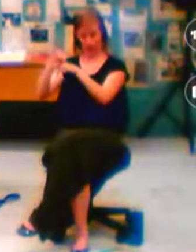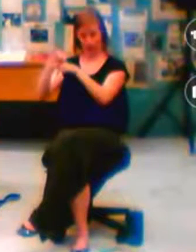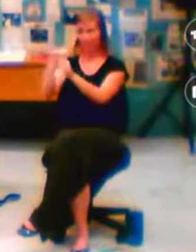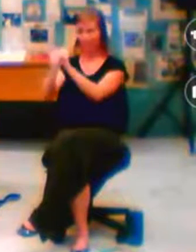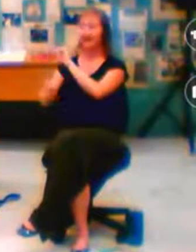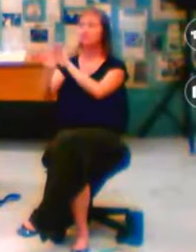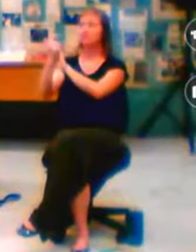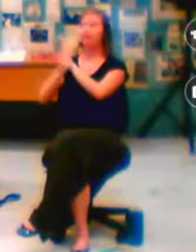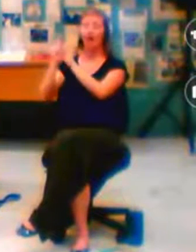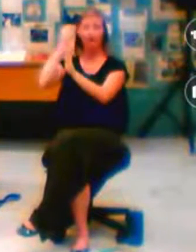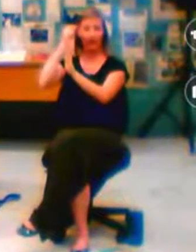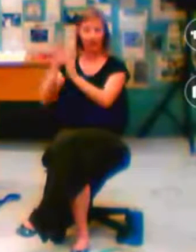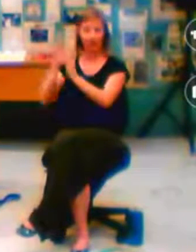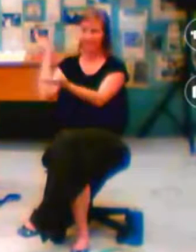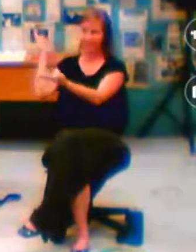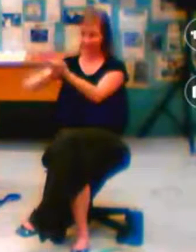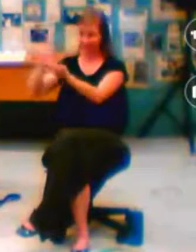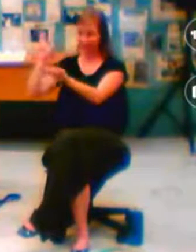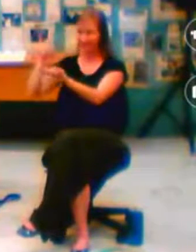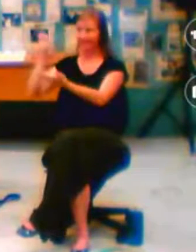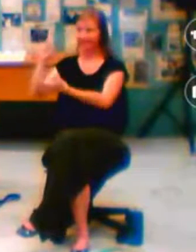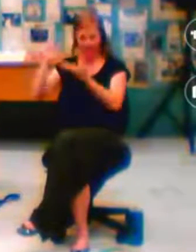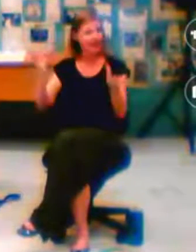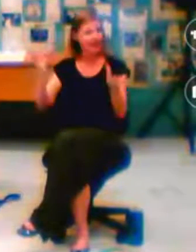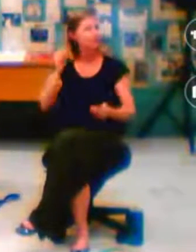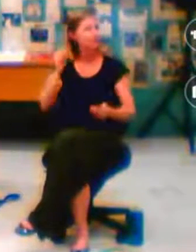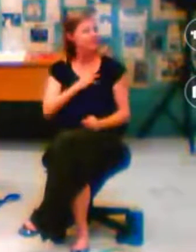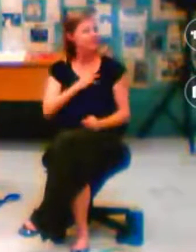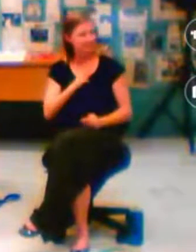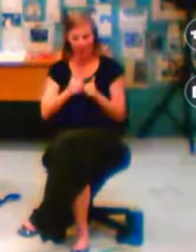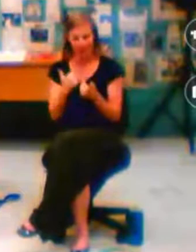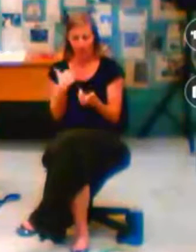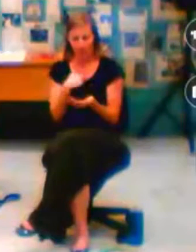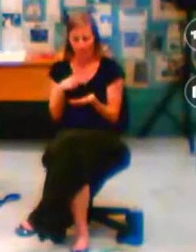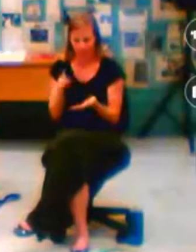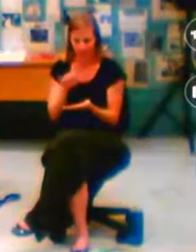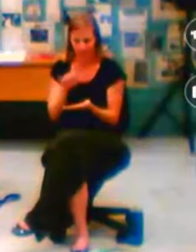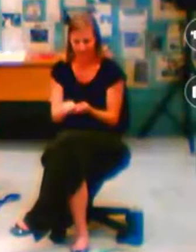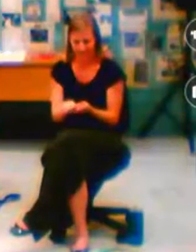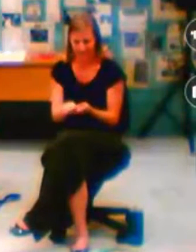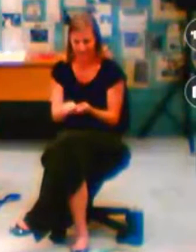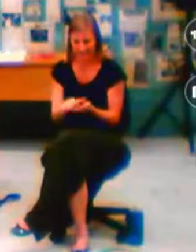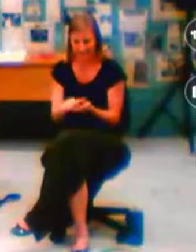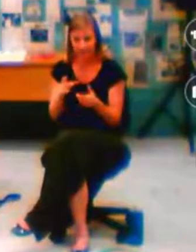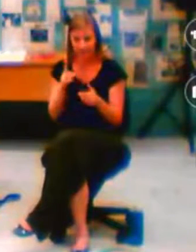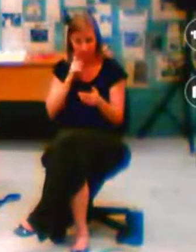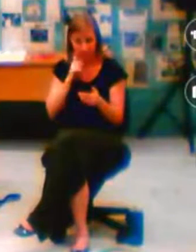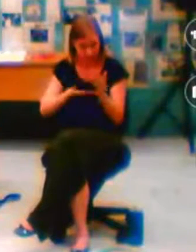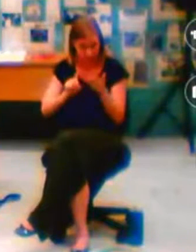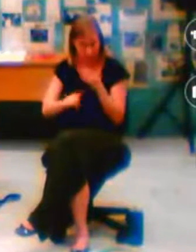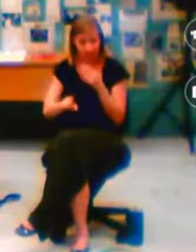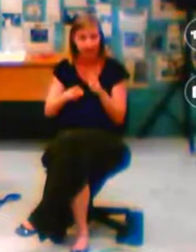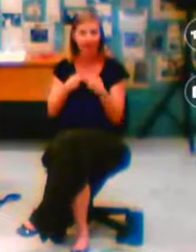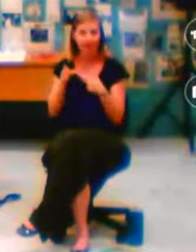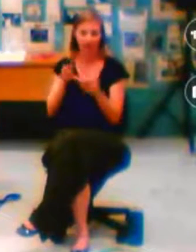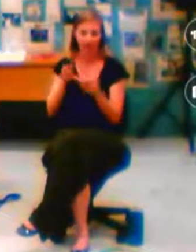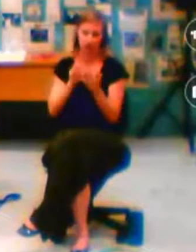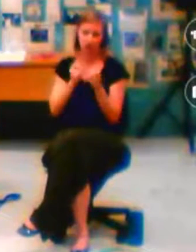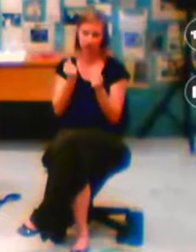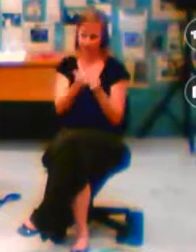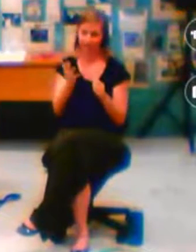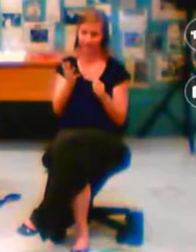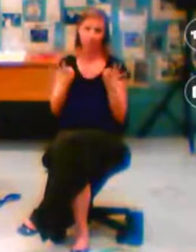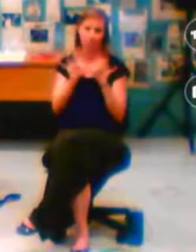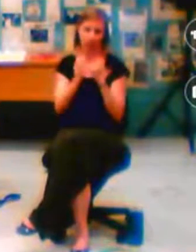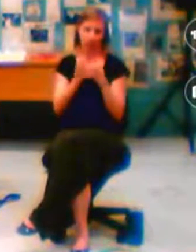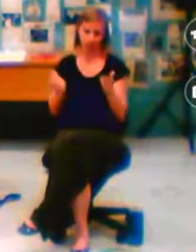Vermont actually did things exactly backwards from what we did. Vermont said, let's get universal health care, and they passed the law through their